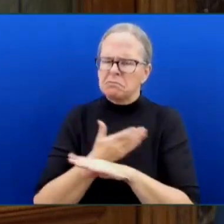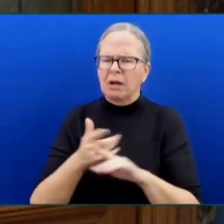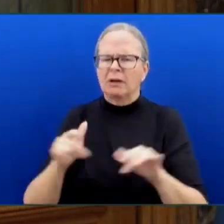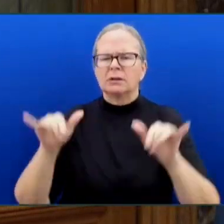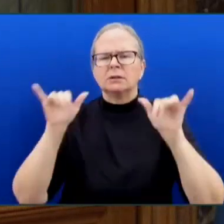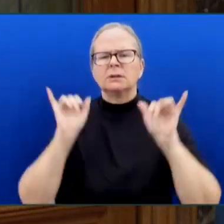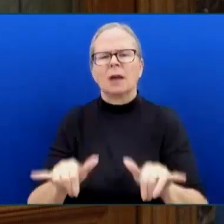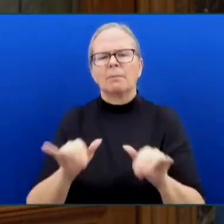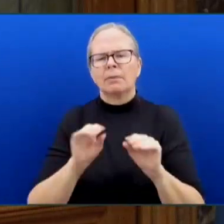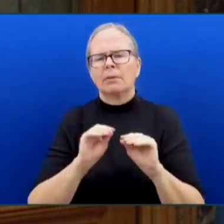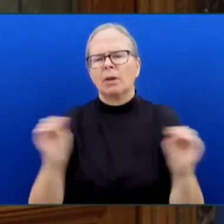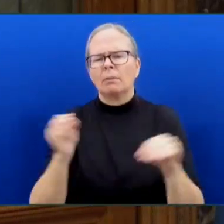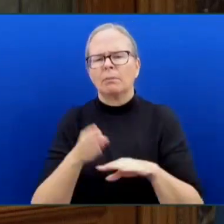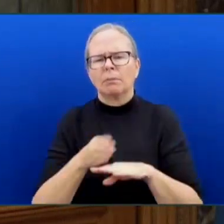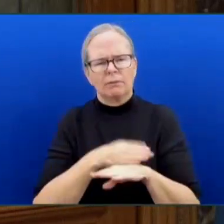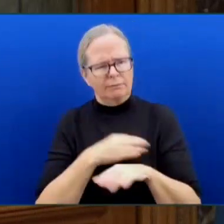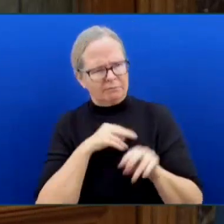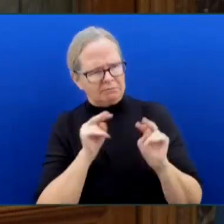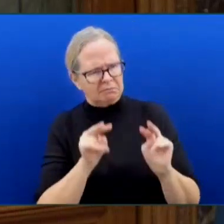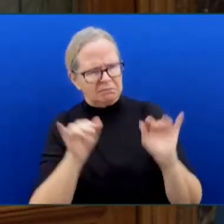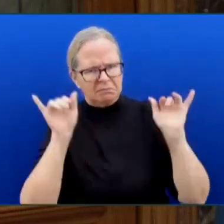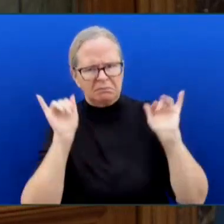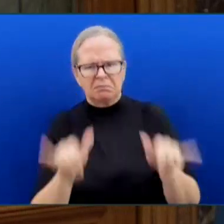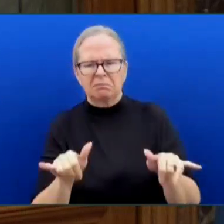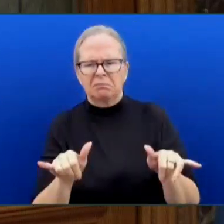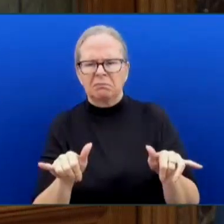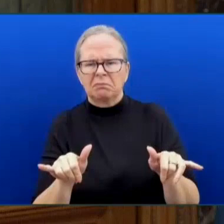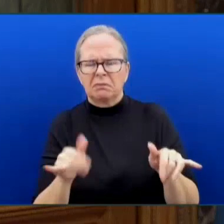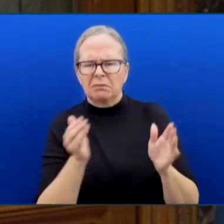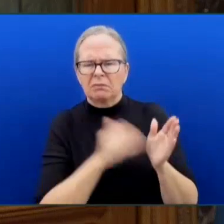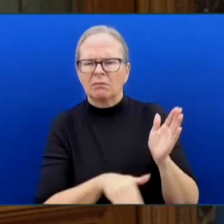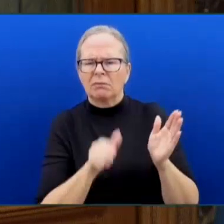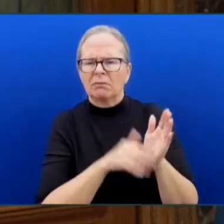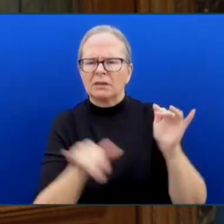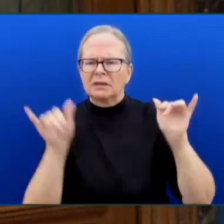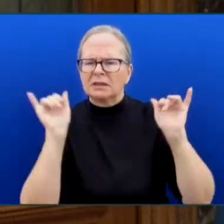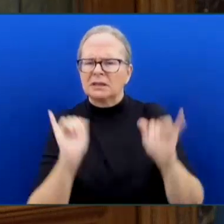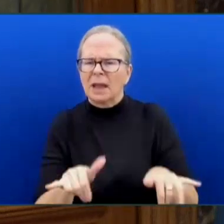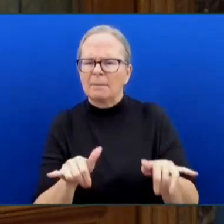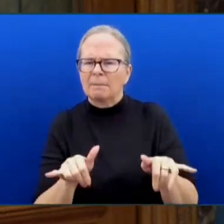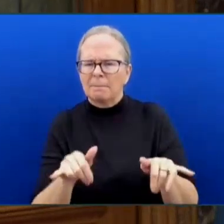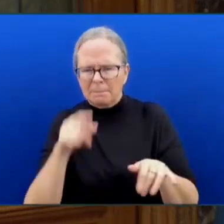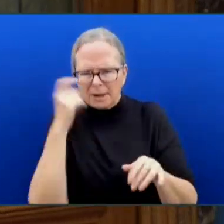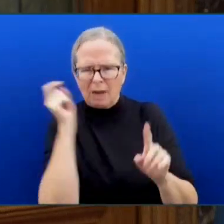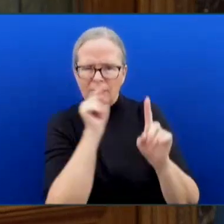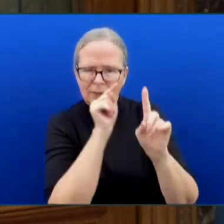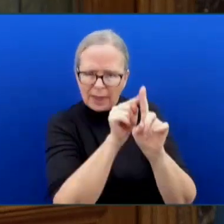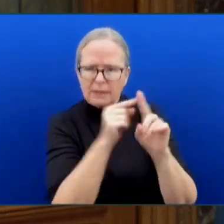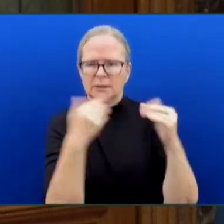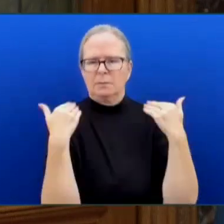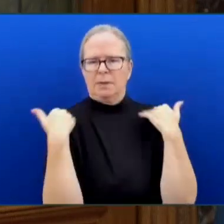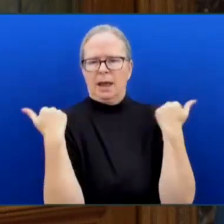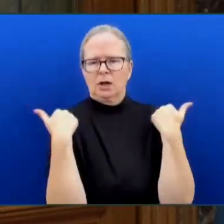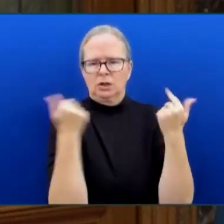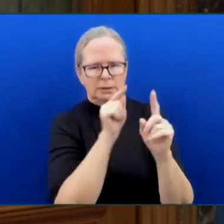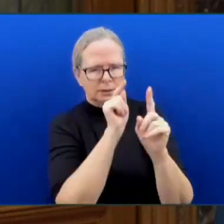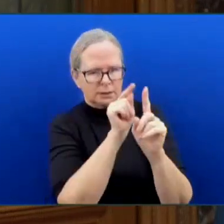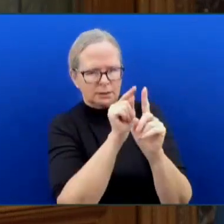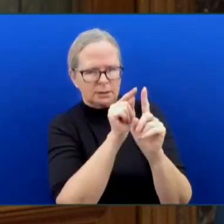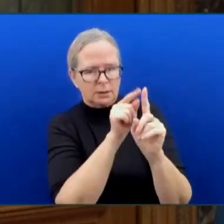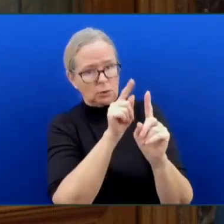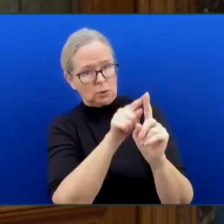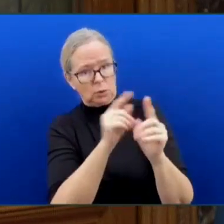harm that this ministry is causing. Incredibly, the minister agrees with the criticism, offers a